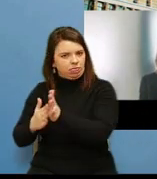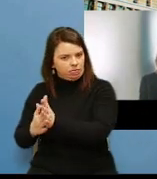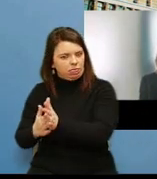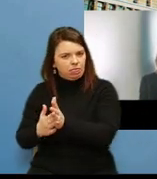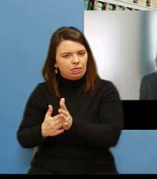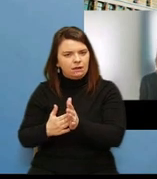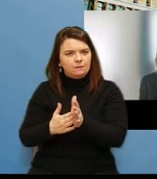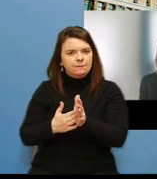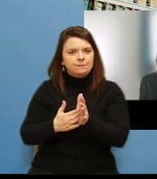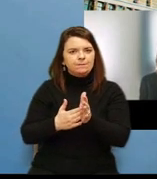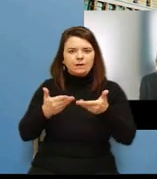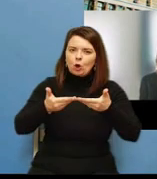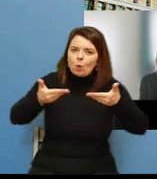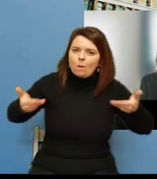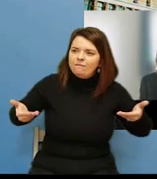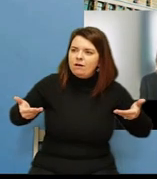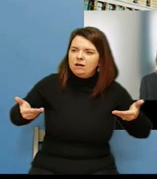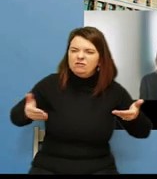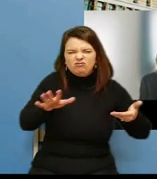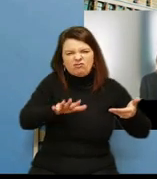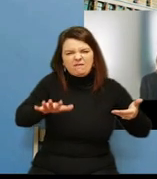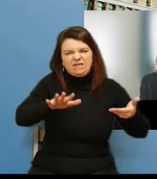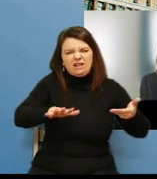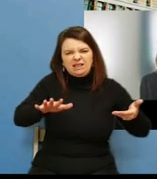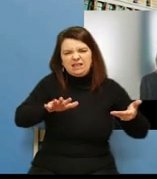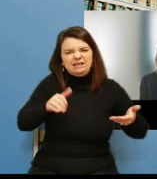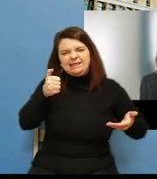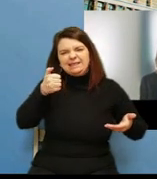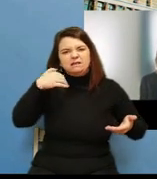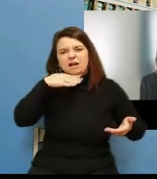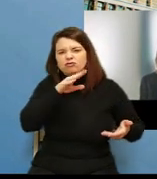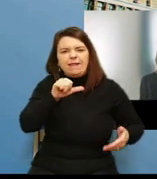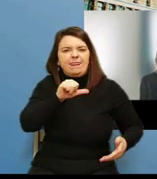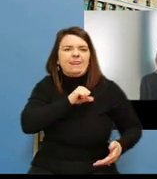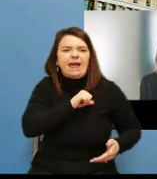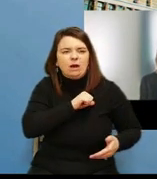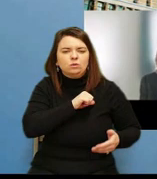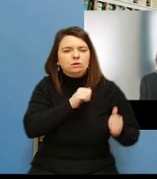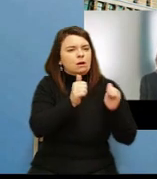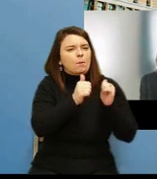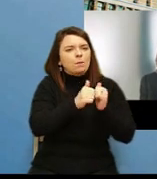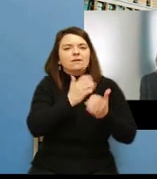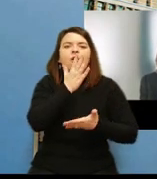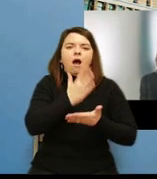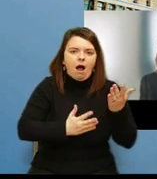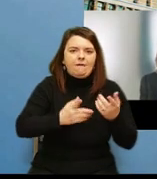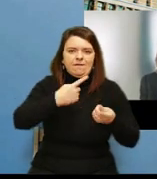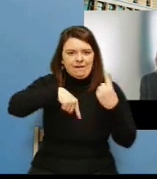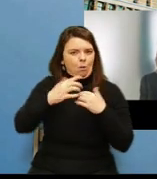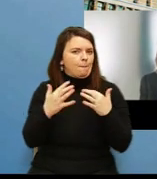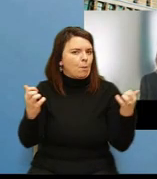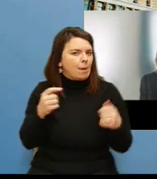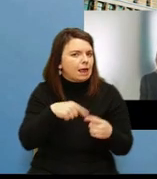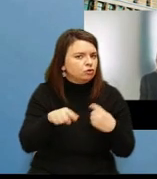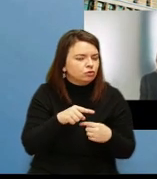that every month, roughly half of our or the equivalent of roughly half of our population, 600,000 or